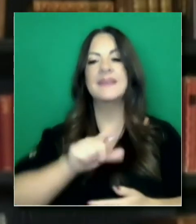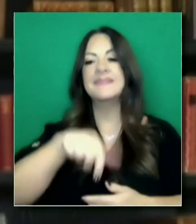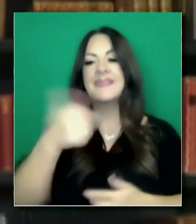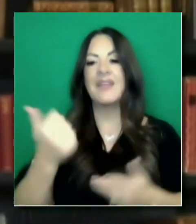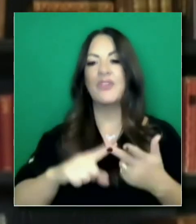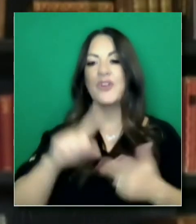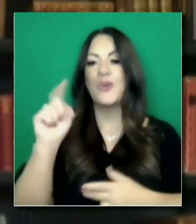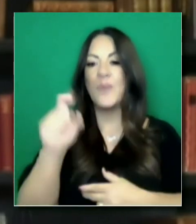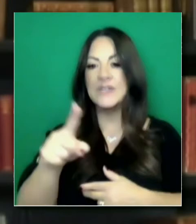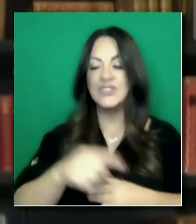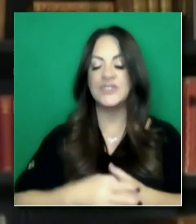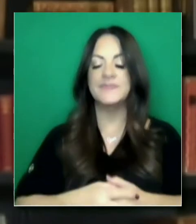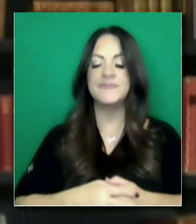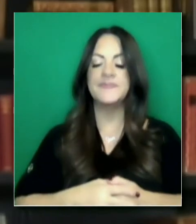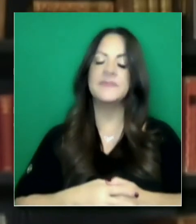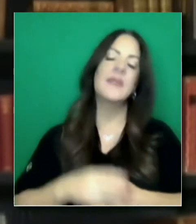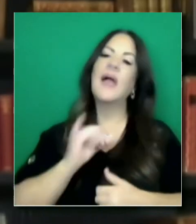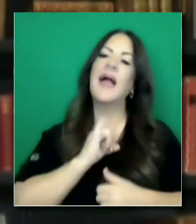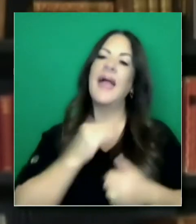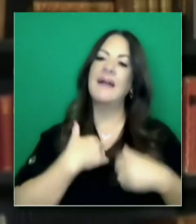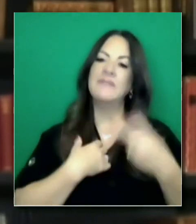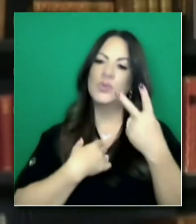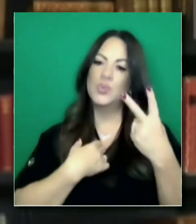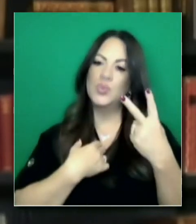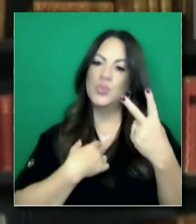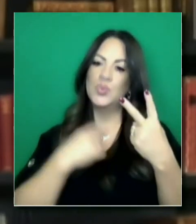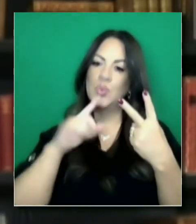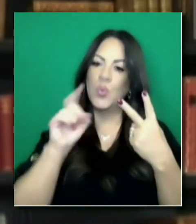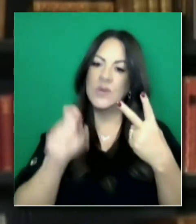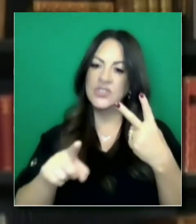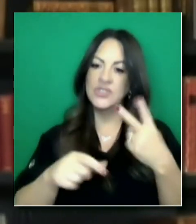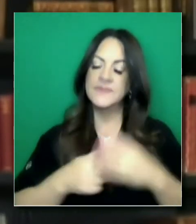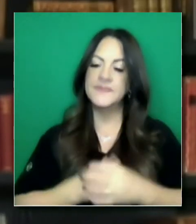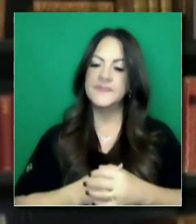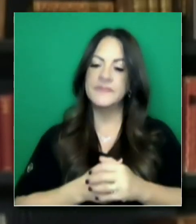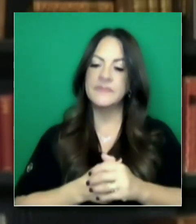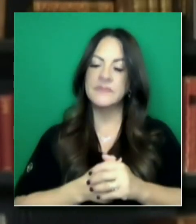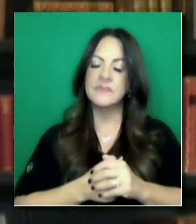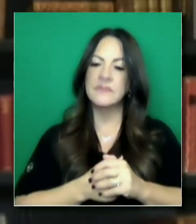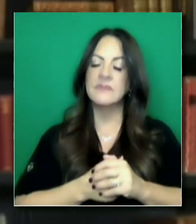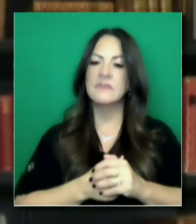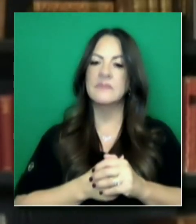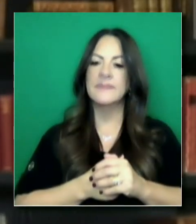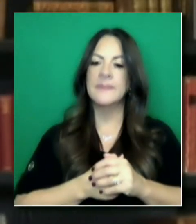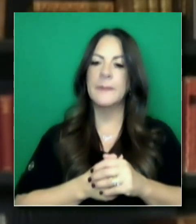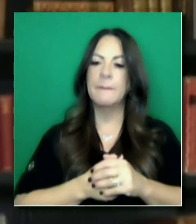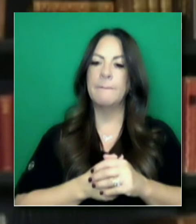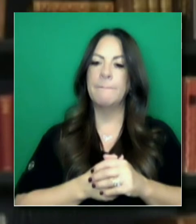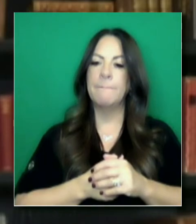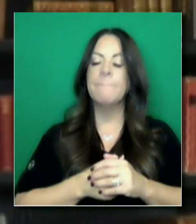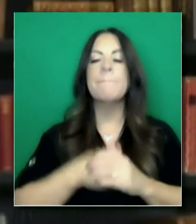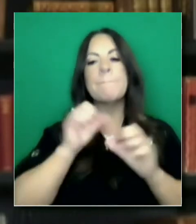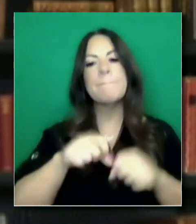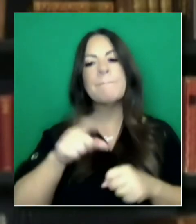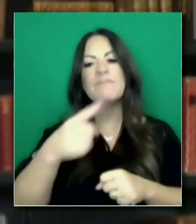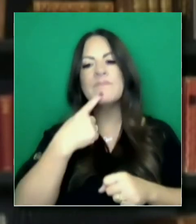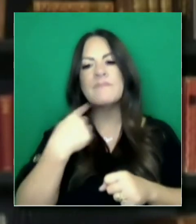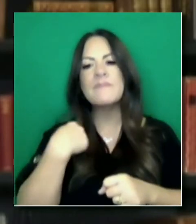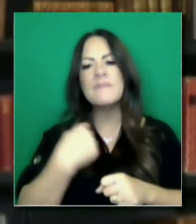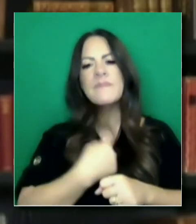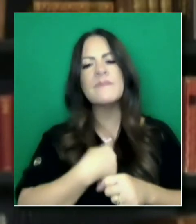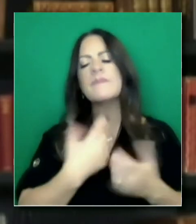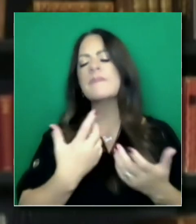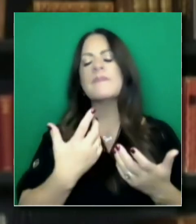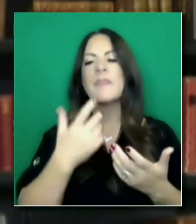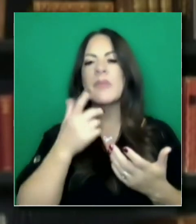Thank you, Governor. Two-part question for you. First, can you give us any indication of whether people largely